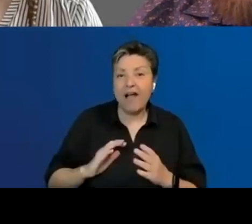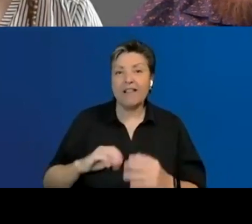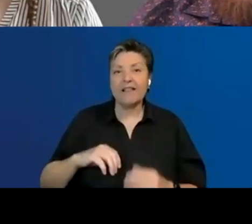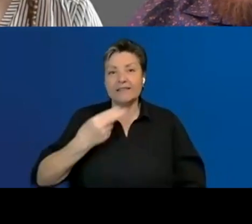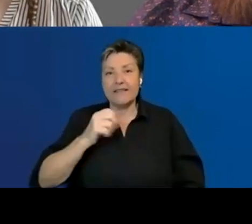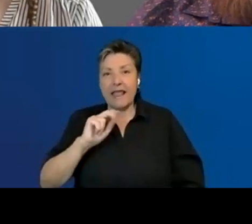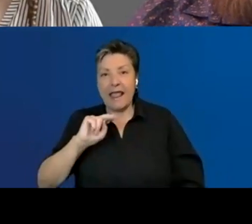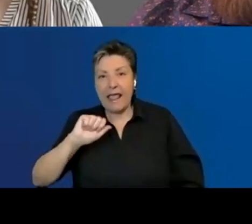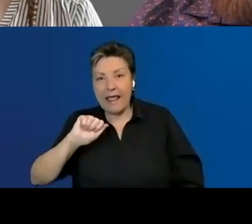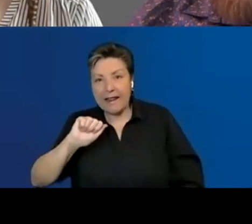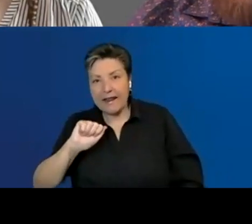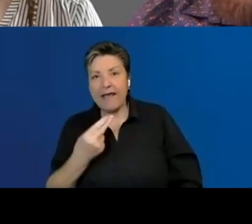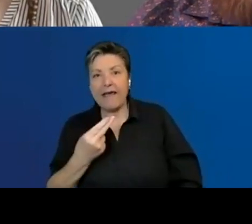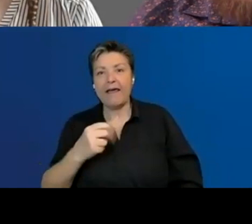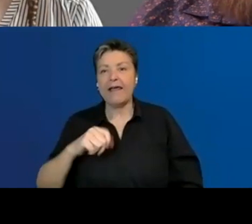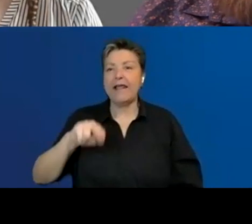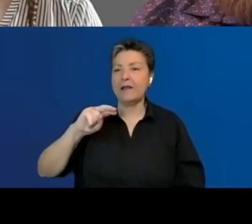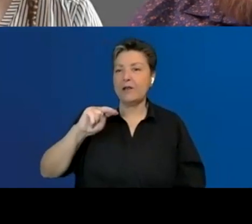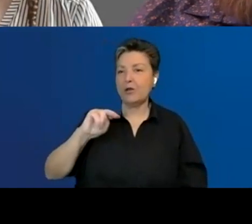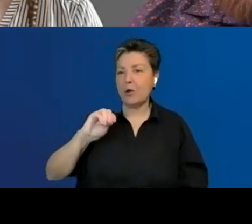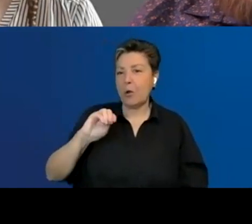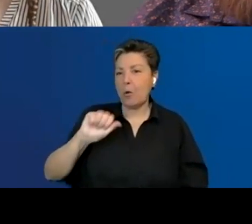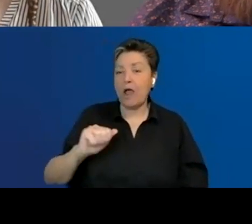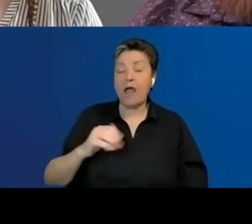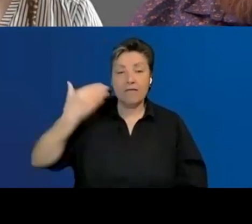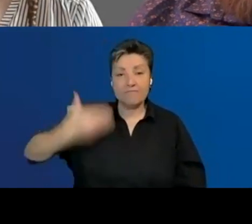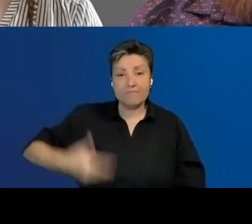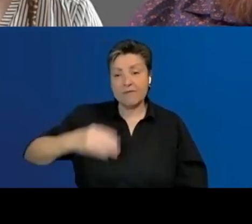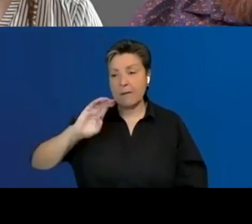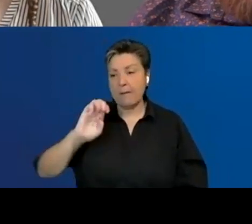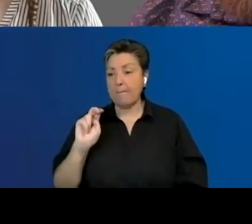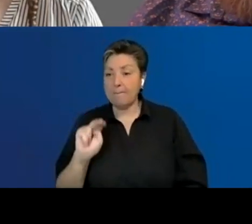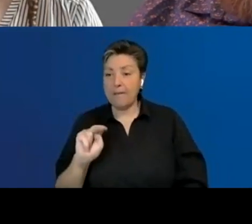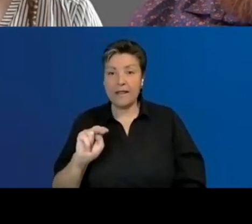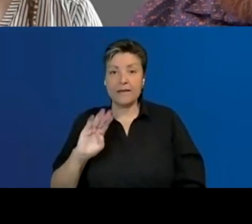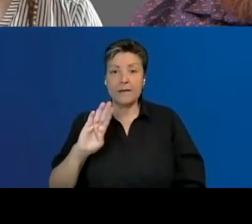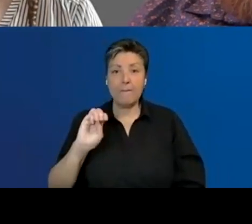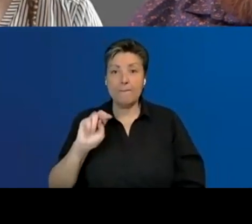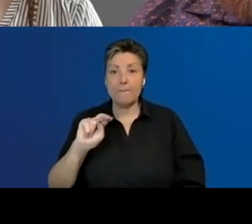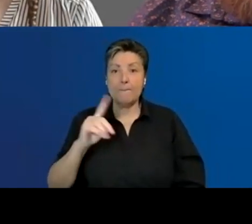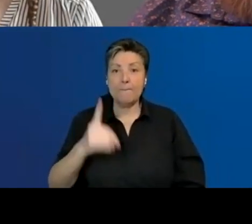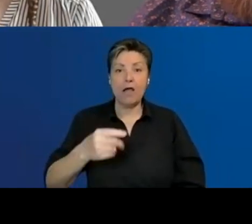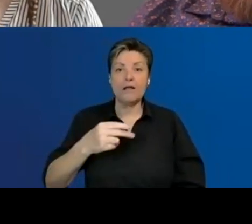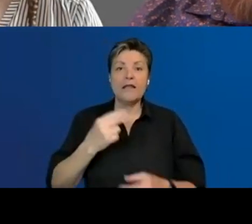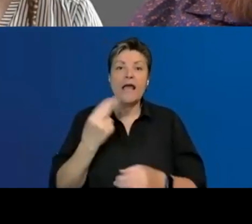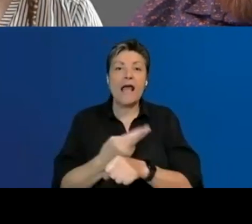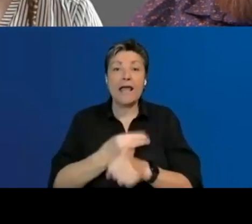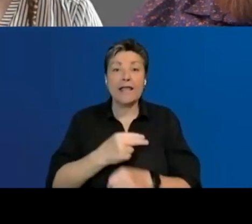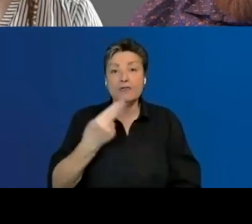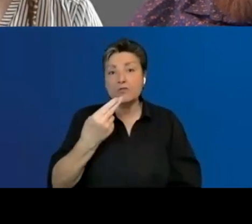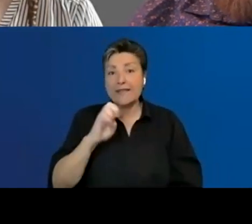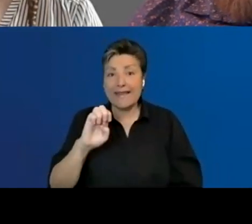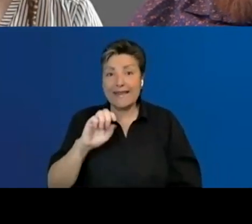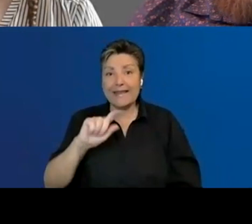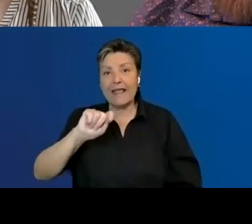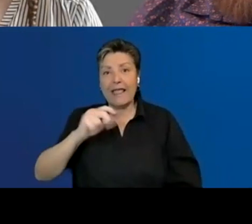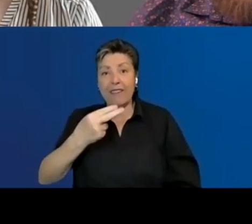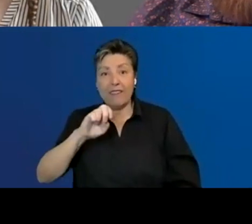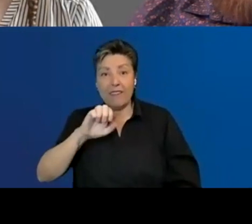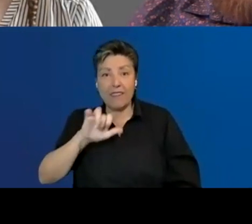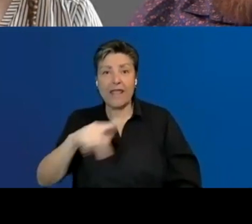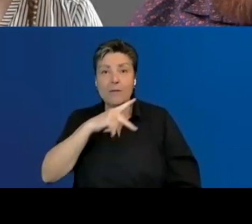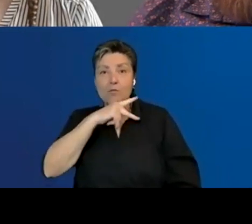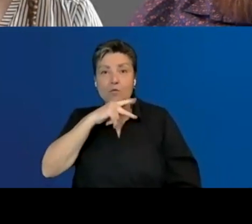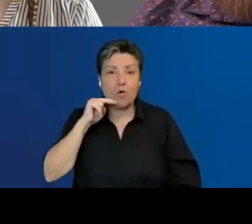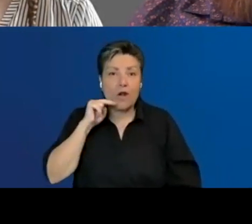well. My name is Ben Bond. I use he and they pronouns. I am a